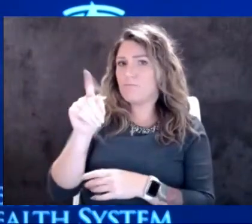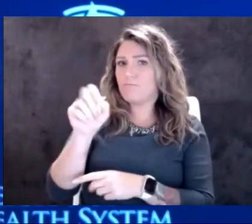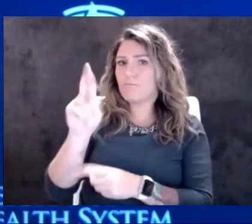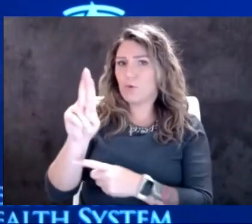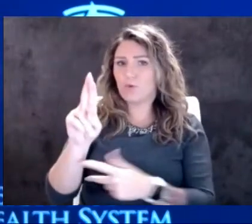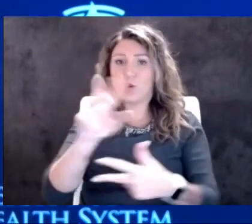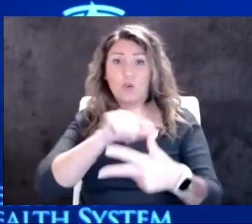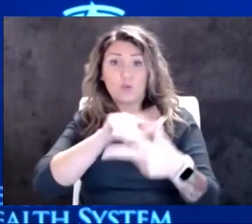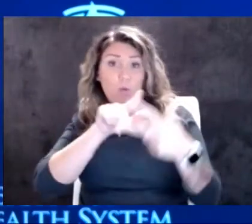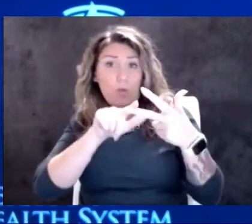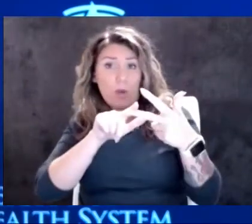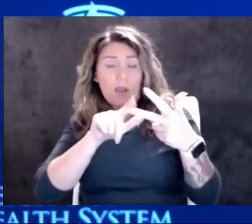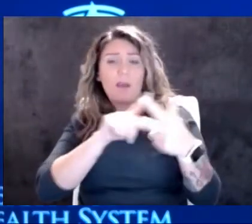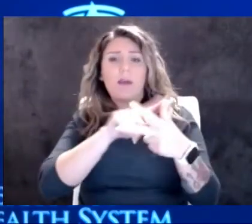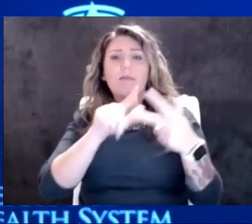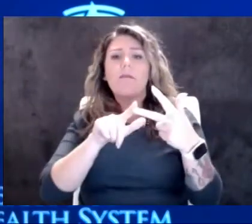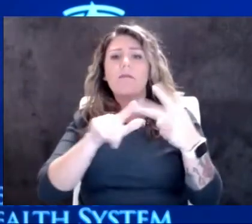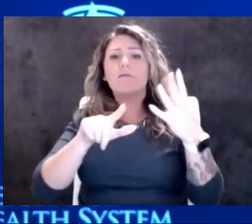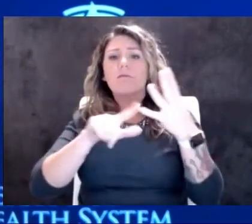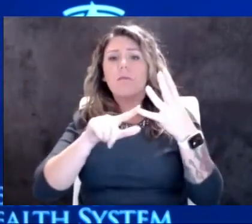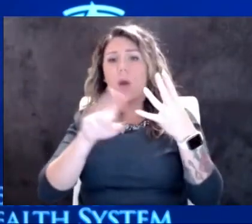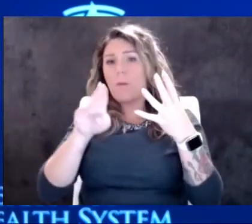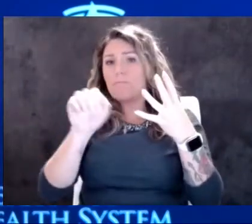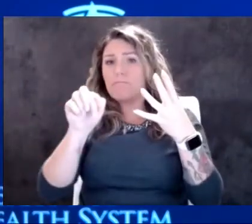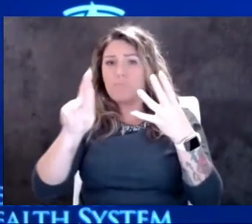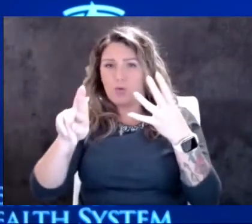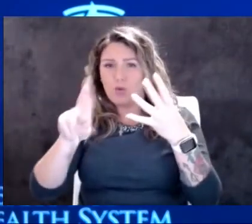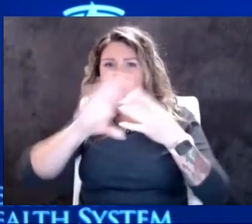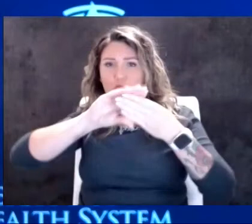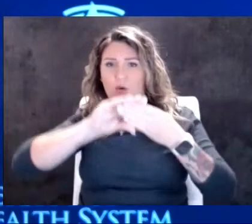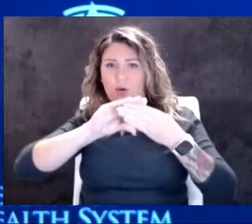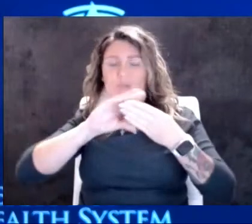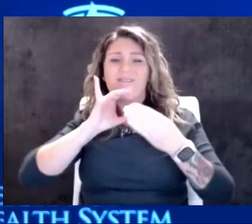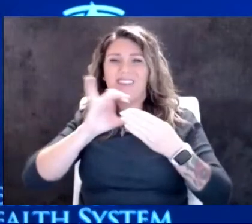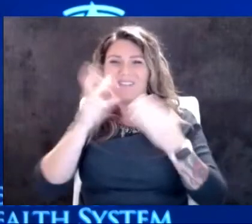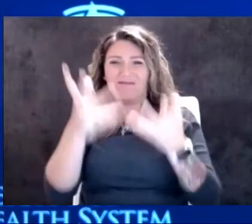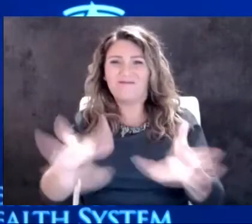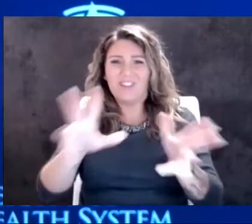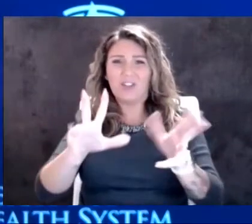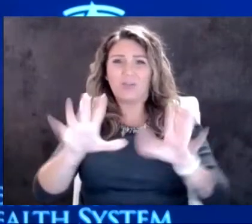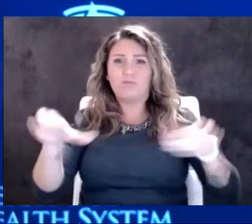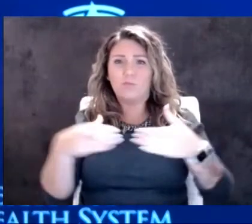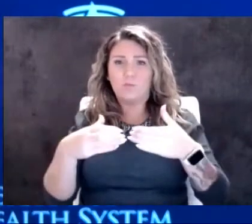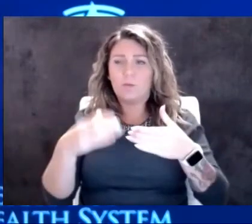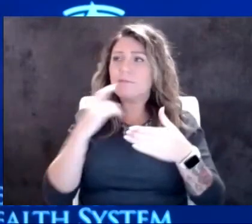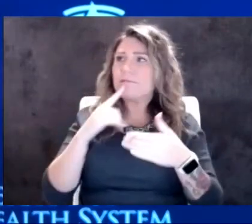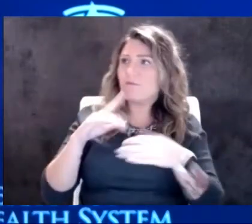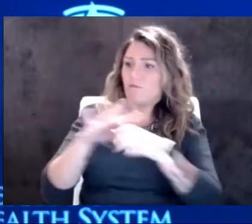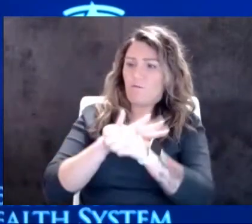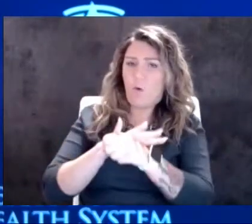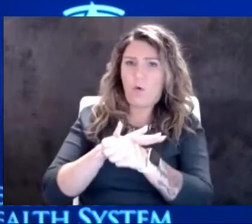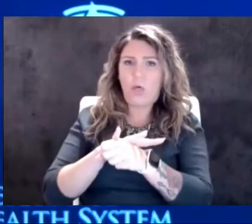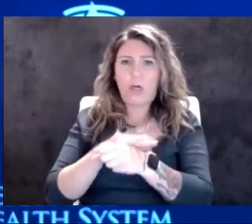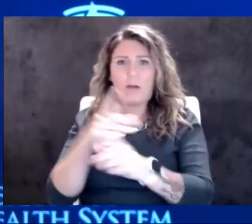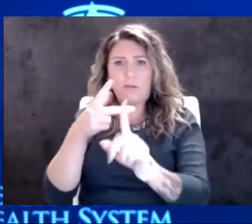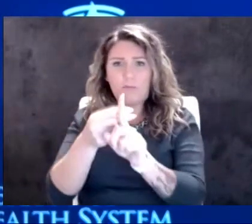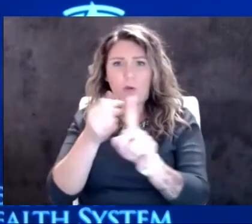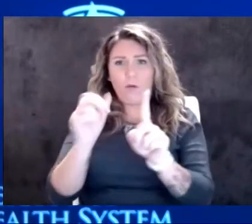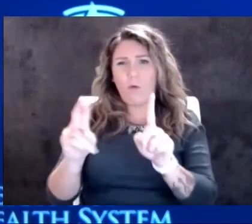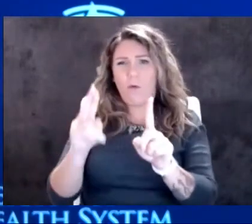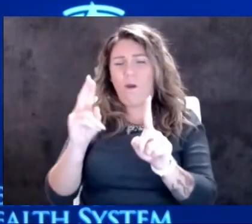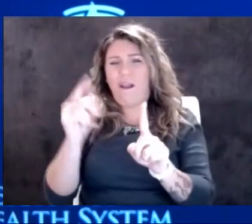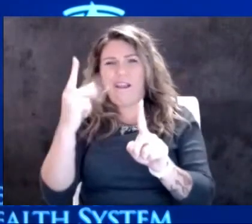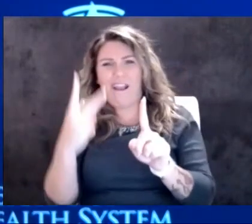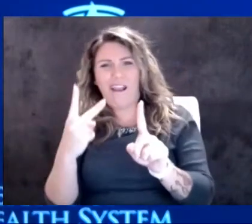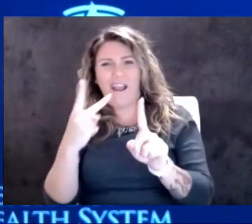4th shot in that series. The question is still out a little bit about whether you get a full dose or half dose. I was trying to read about that this morning as I saw the same thing you